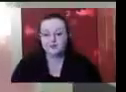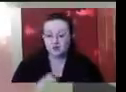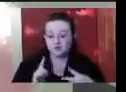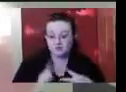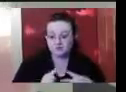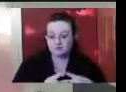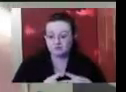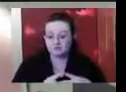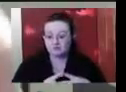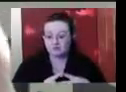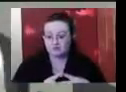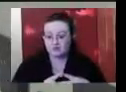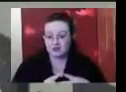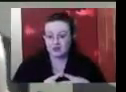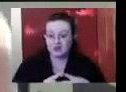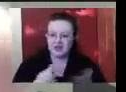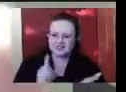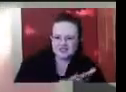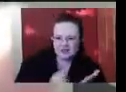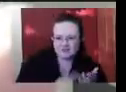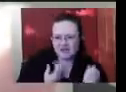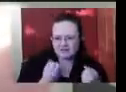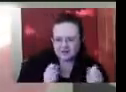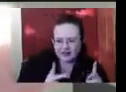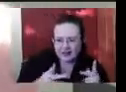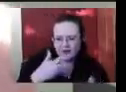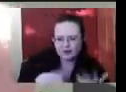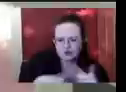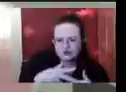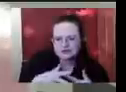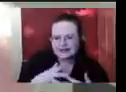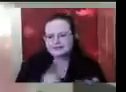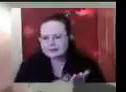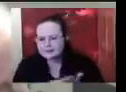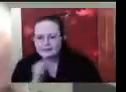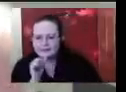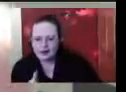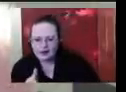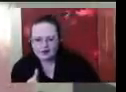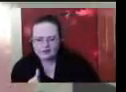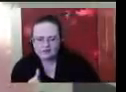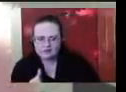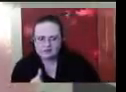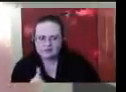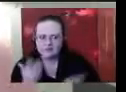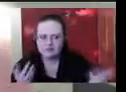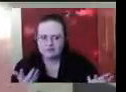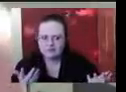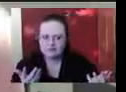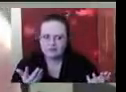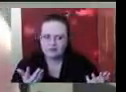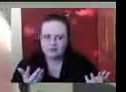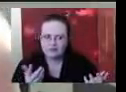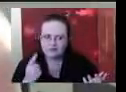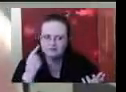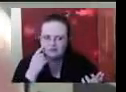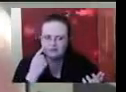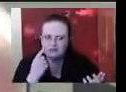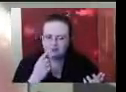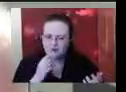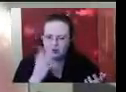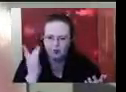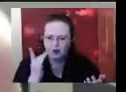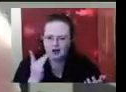explain why it's safe to mix sometimes, but not all the times? Doesn't that defeat the purpose of the cohort? And then